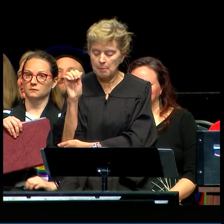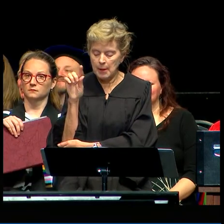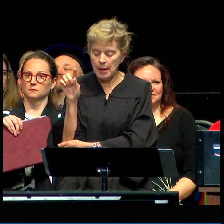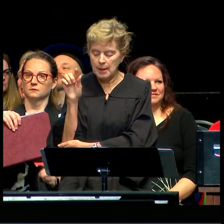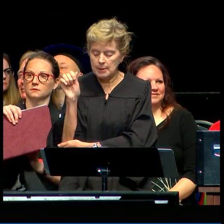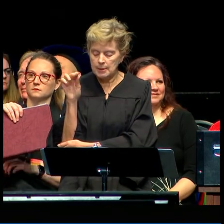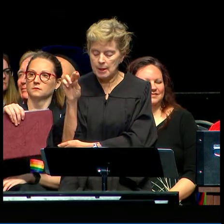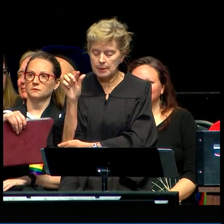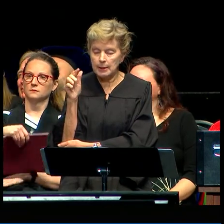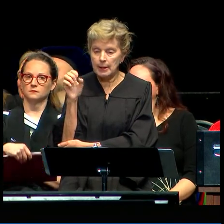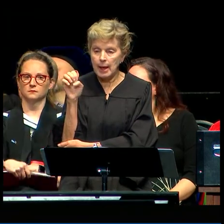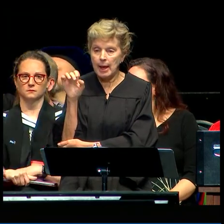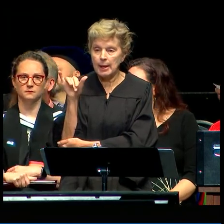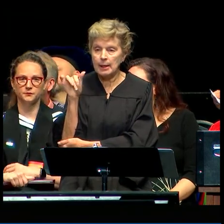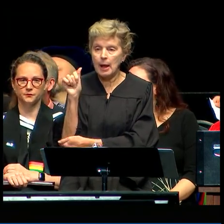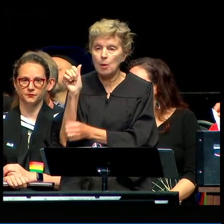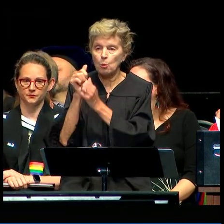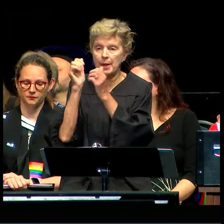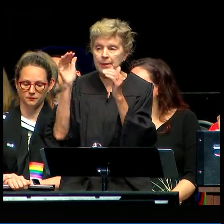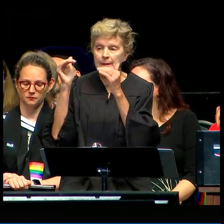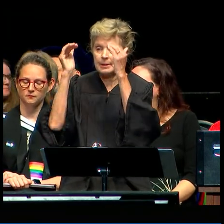with distinction.